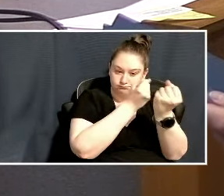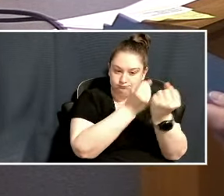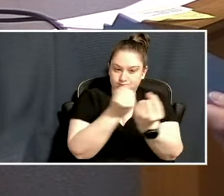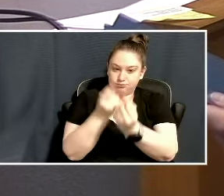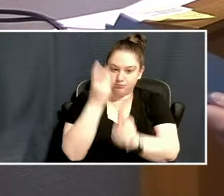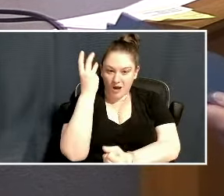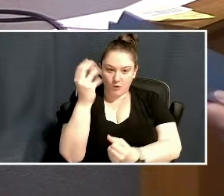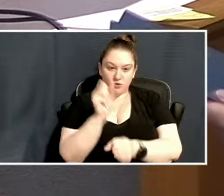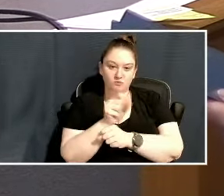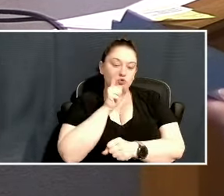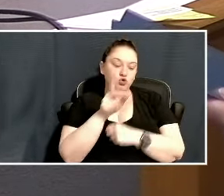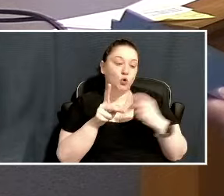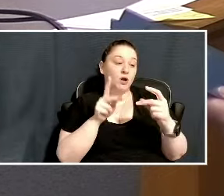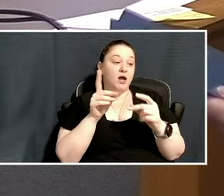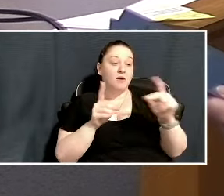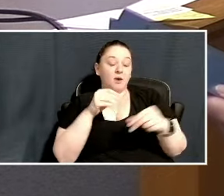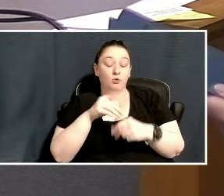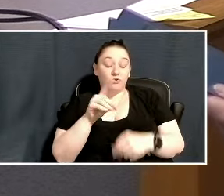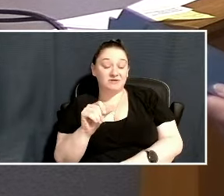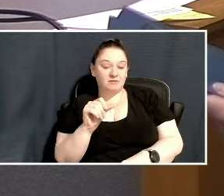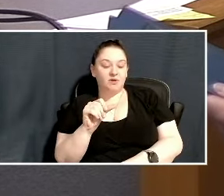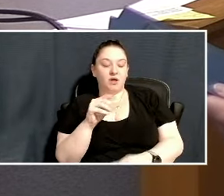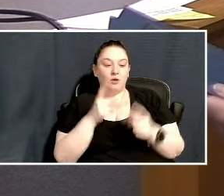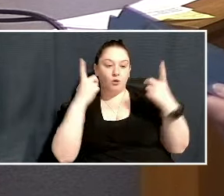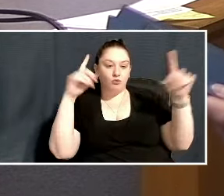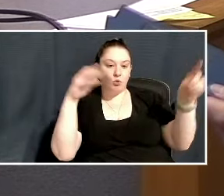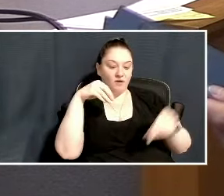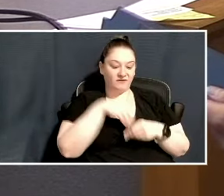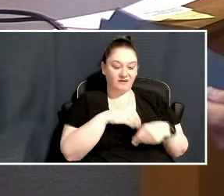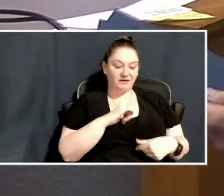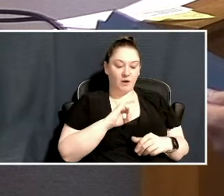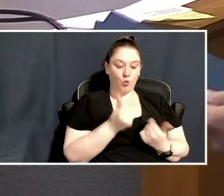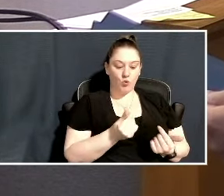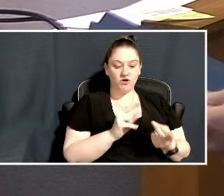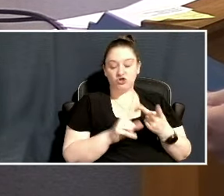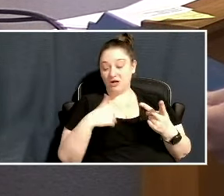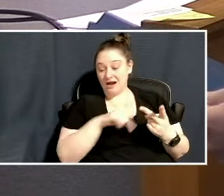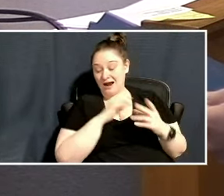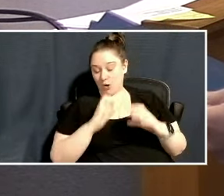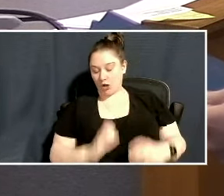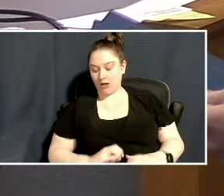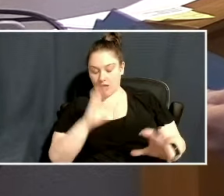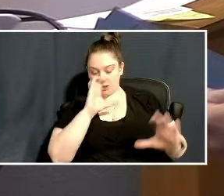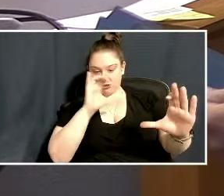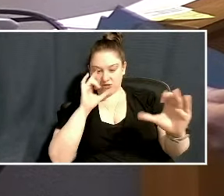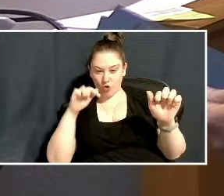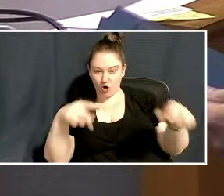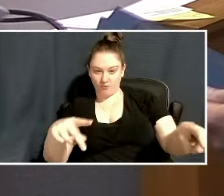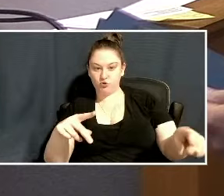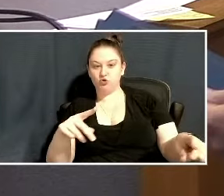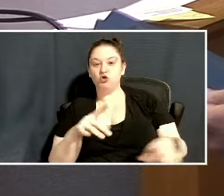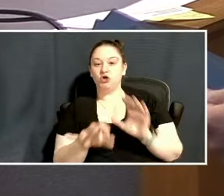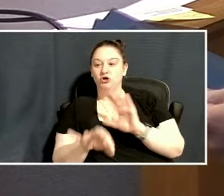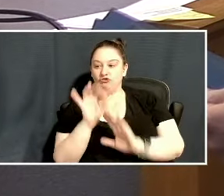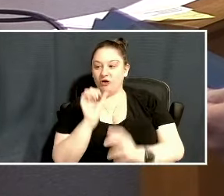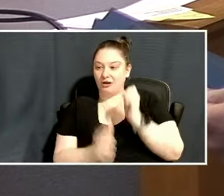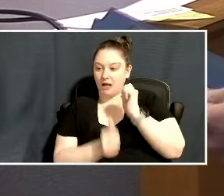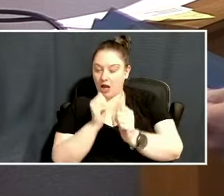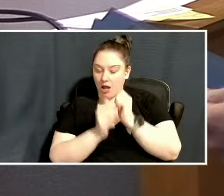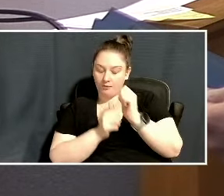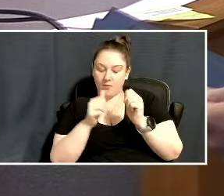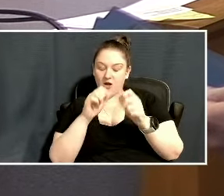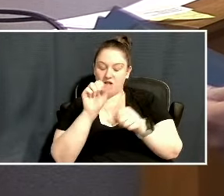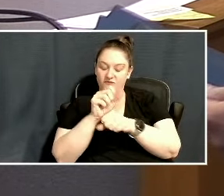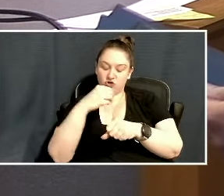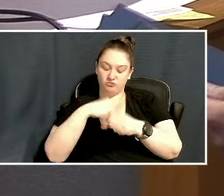disabilities thrive within our organization and that our clients seeking opportunities can secure competitive jobs in our broader community. So